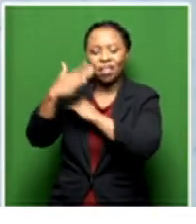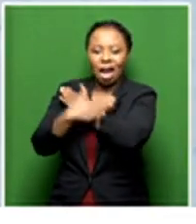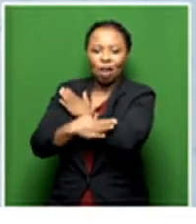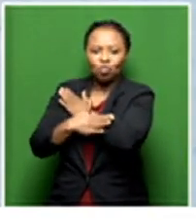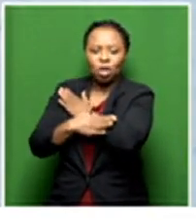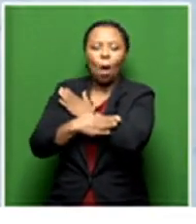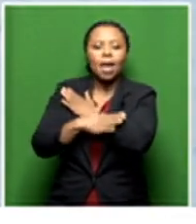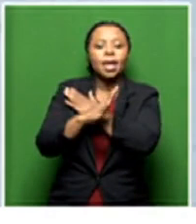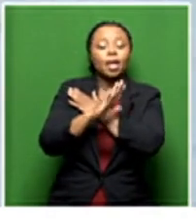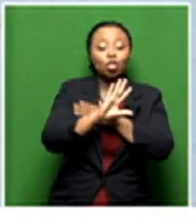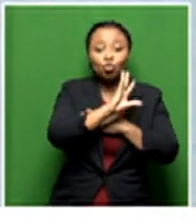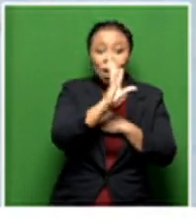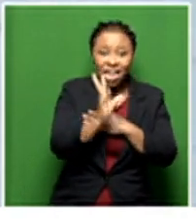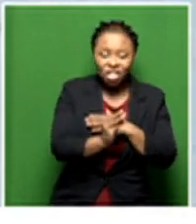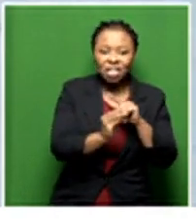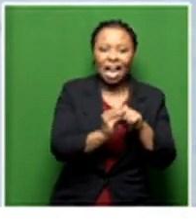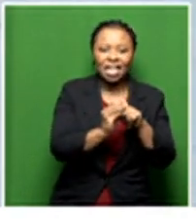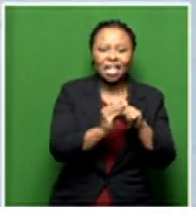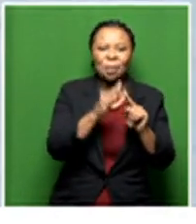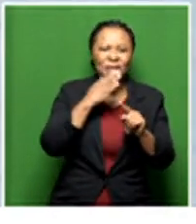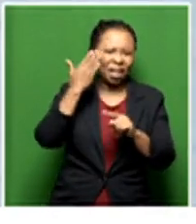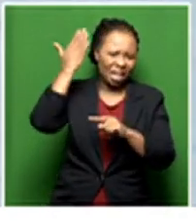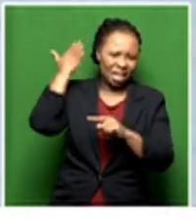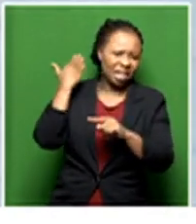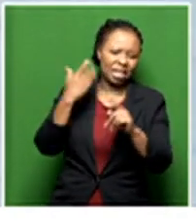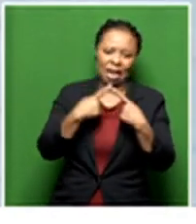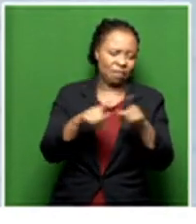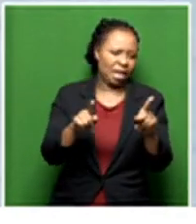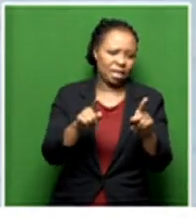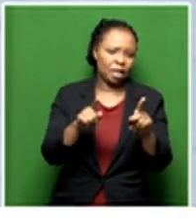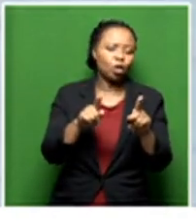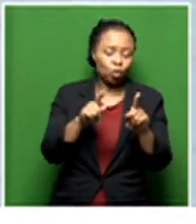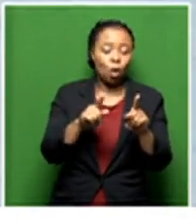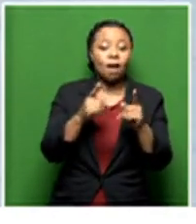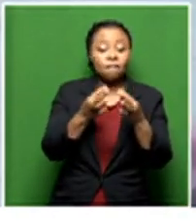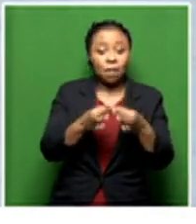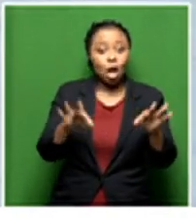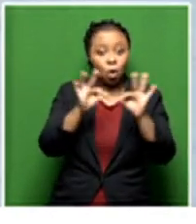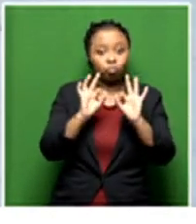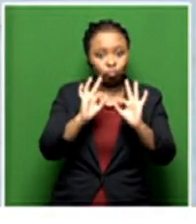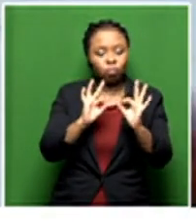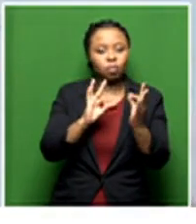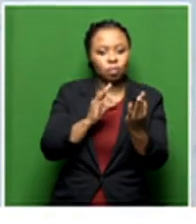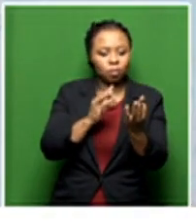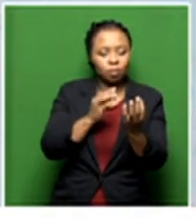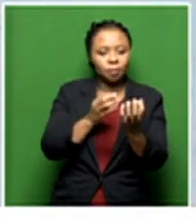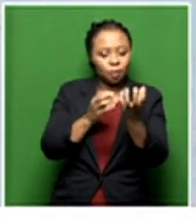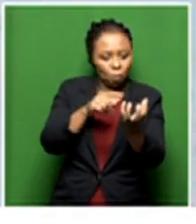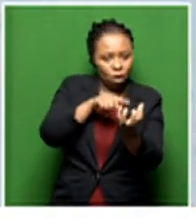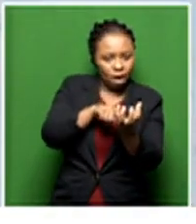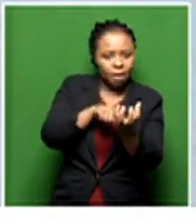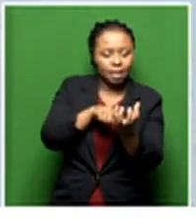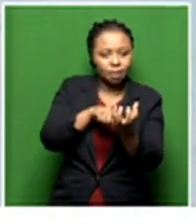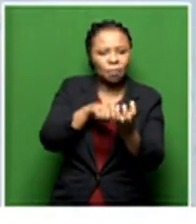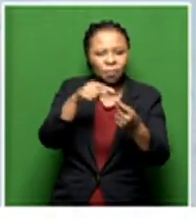traditional ingredients are indigenous. And for us to have a valuable product, we need to focus on those